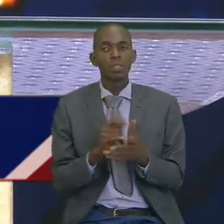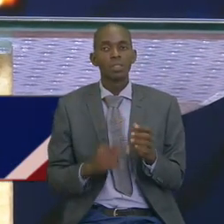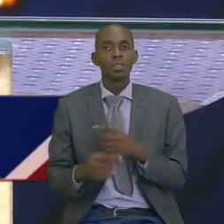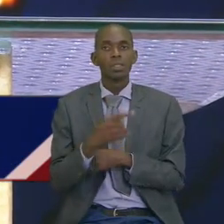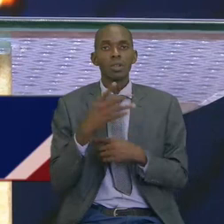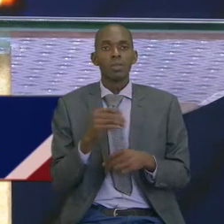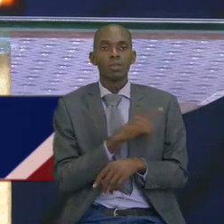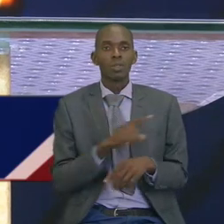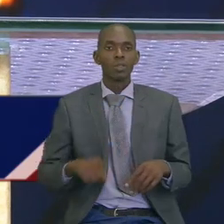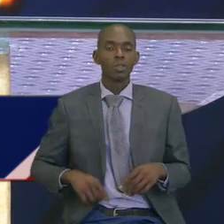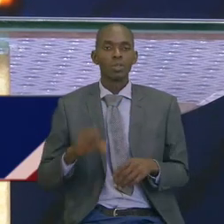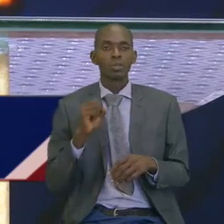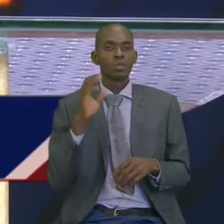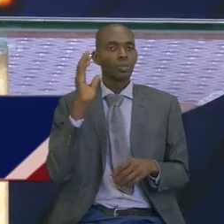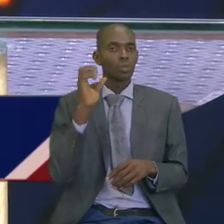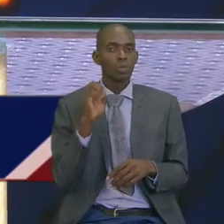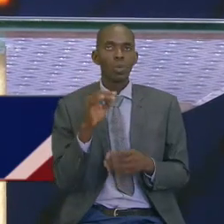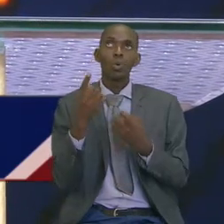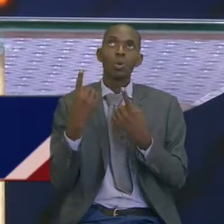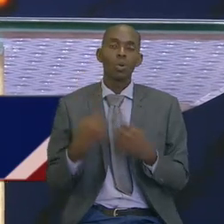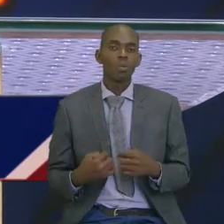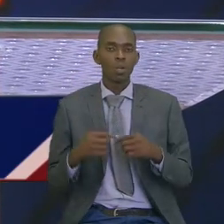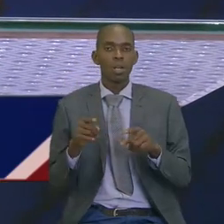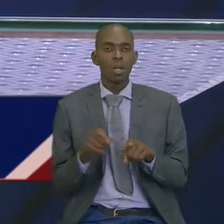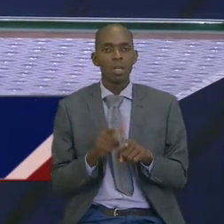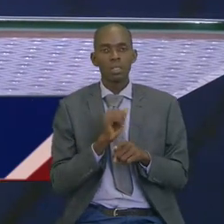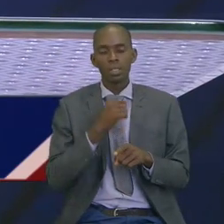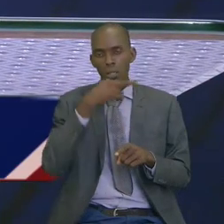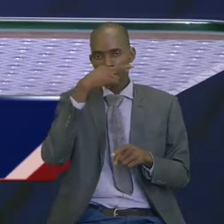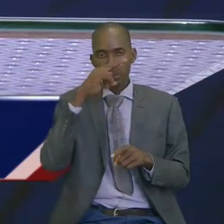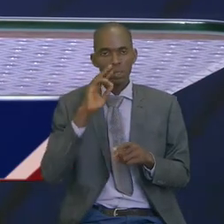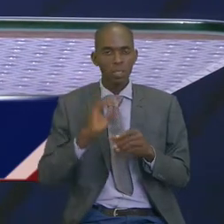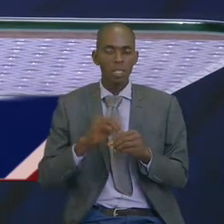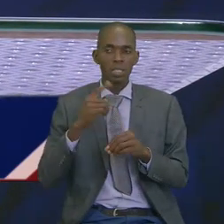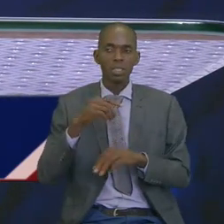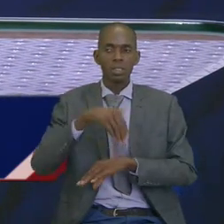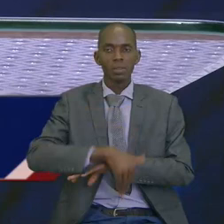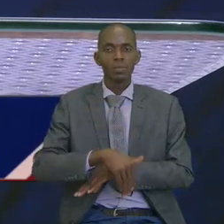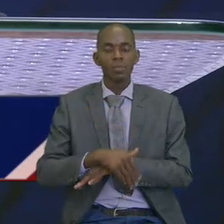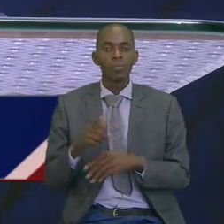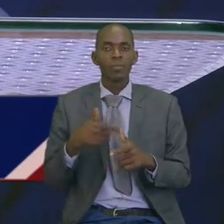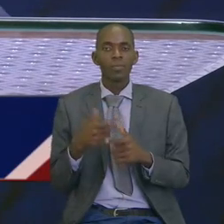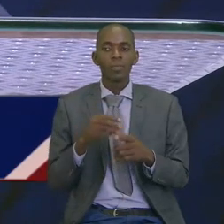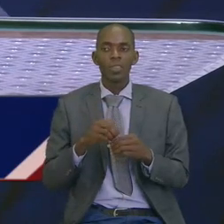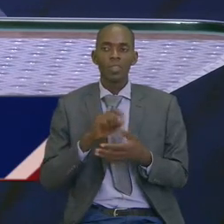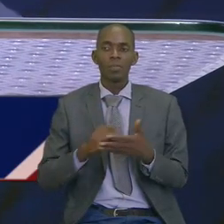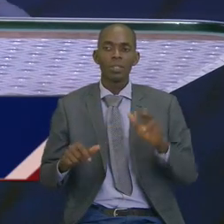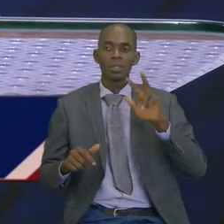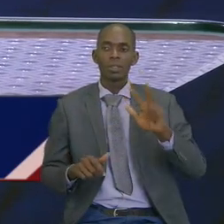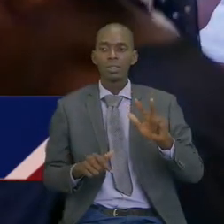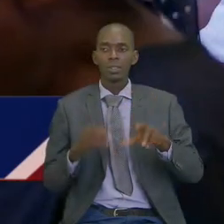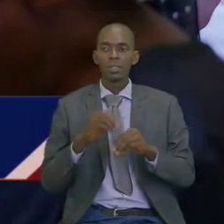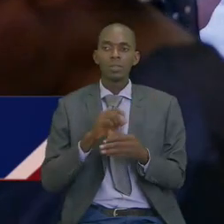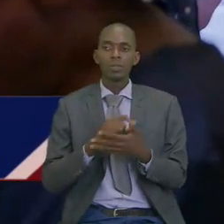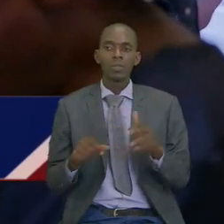the Lord shall so cometh as a thief in the night. Then in verse 3, it says in